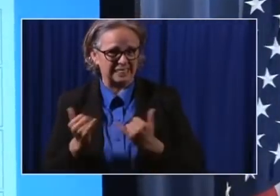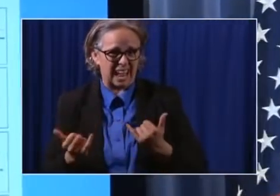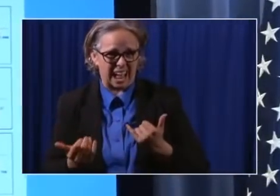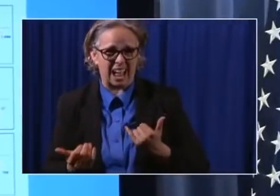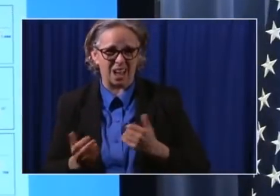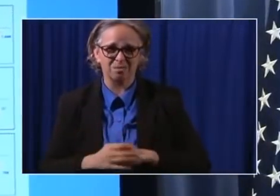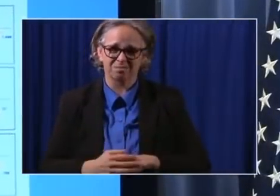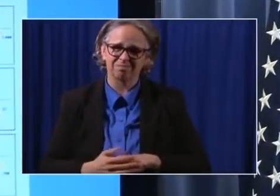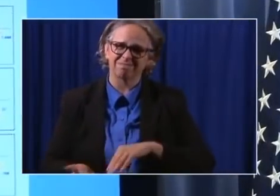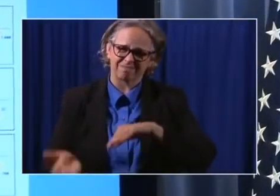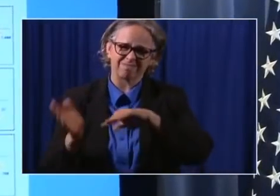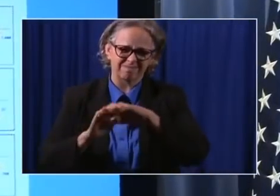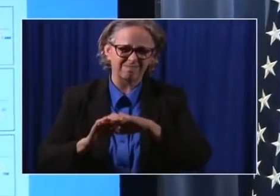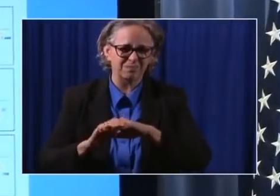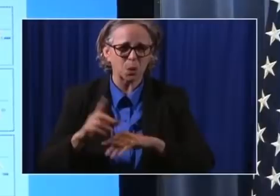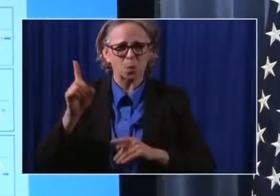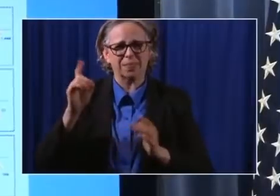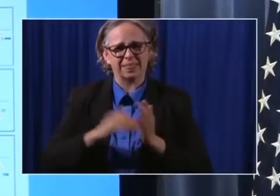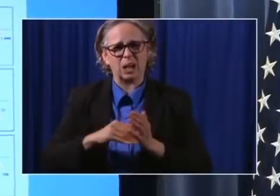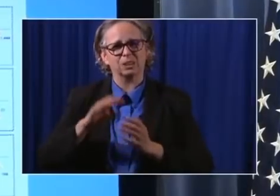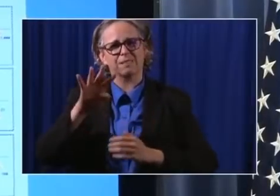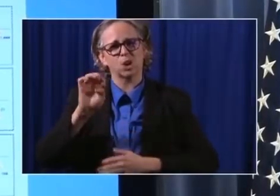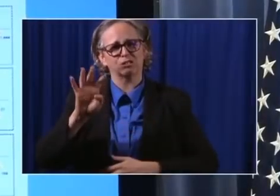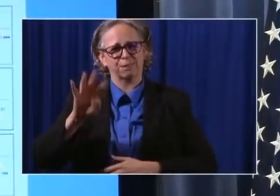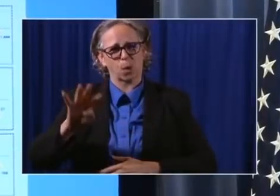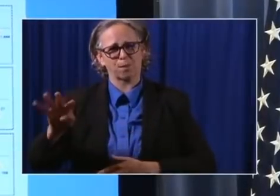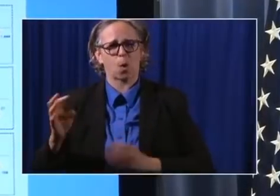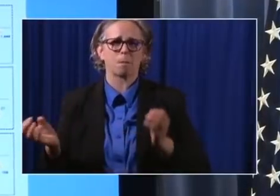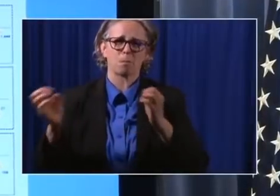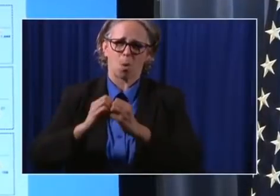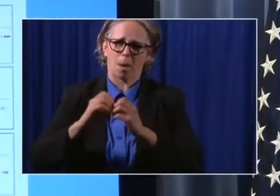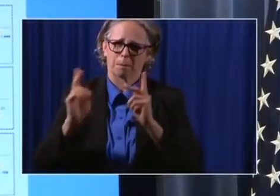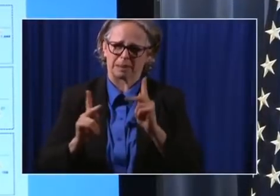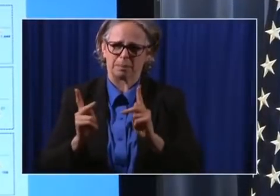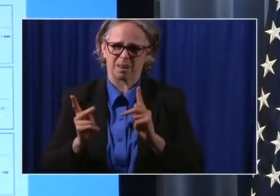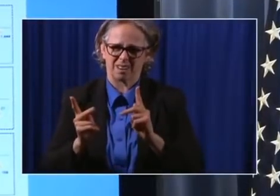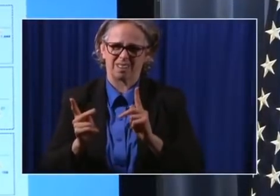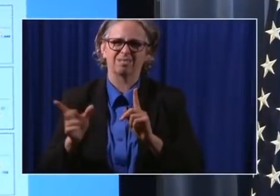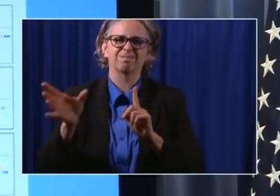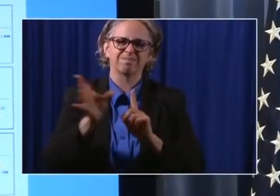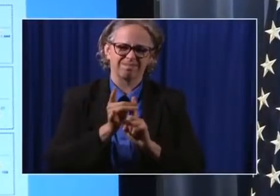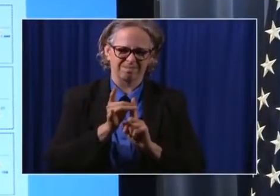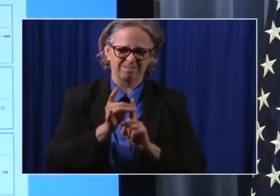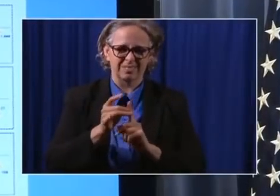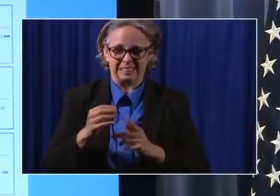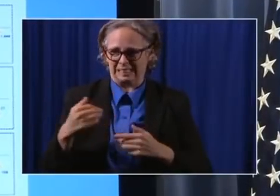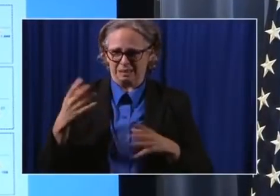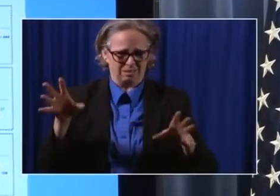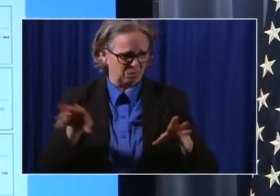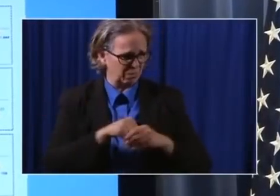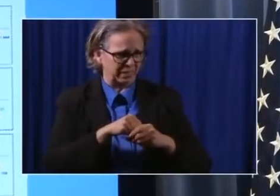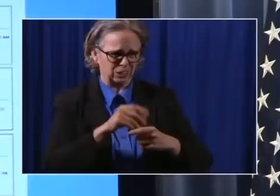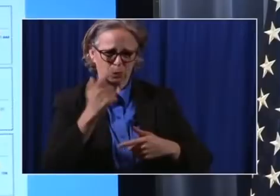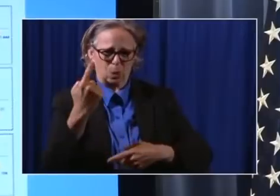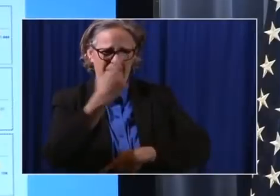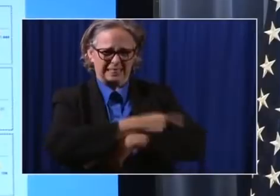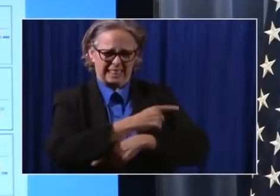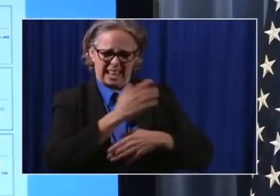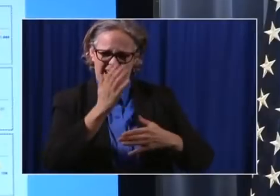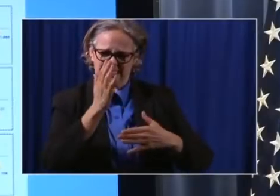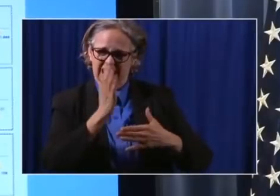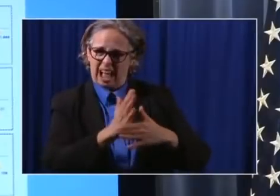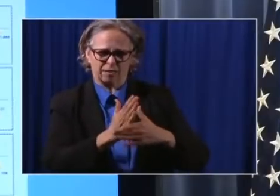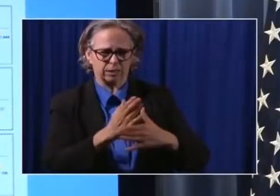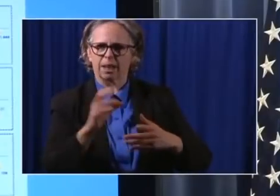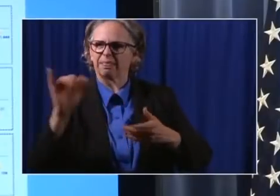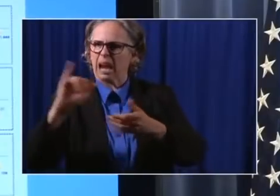1,444 remains high, higher than the 21-day average. Our deaths, tragically, 21